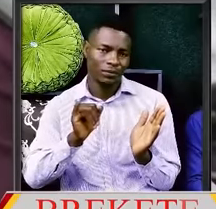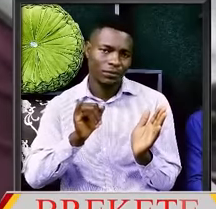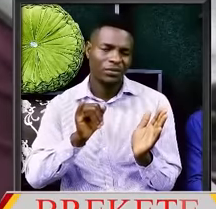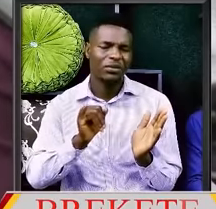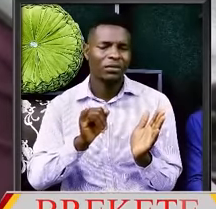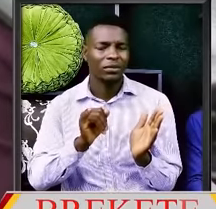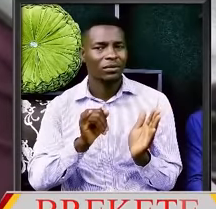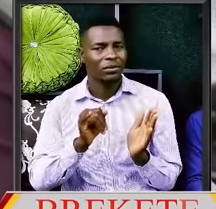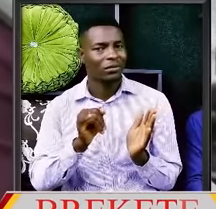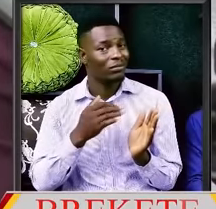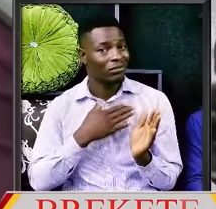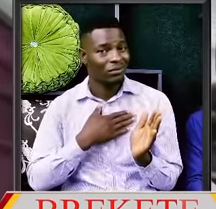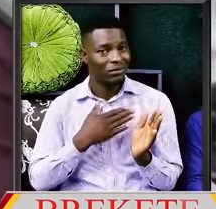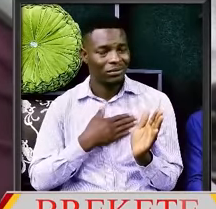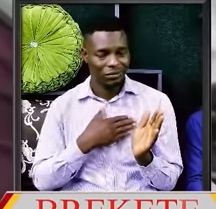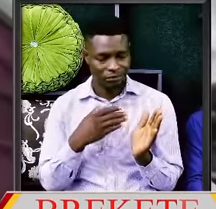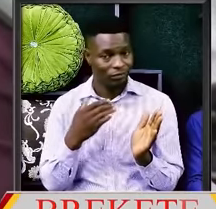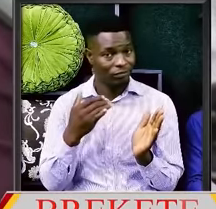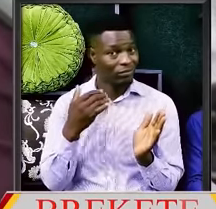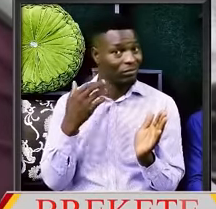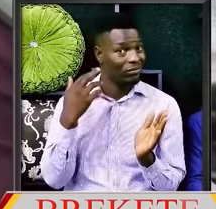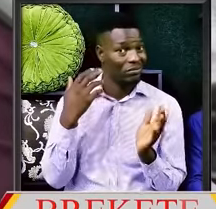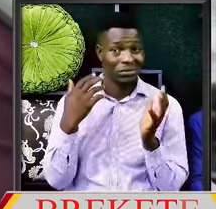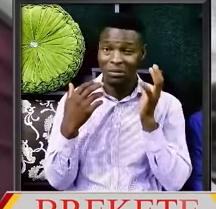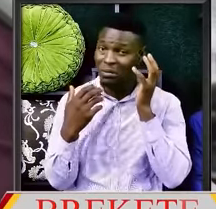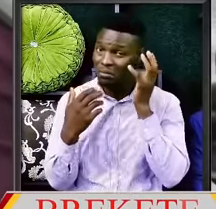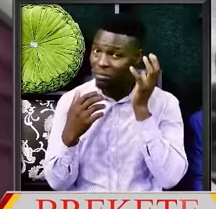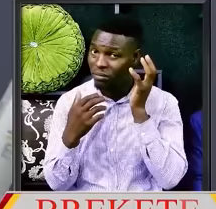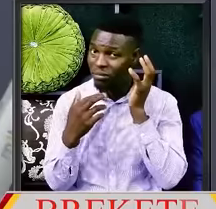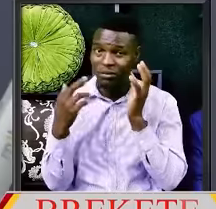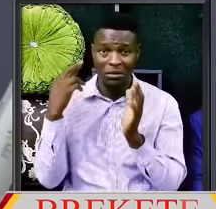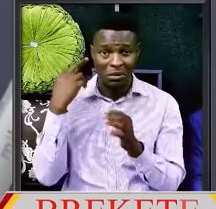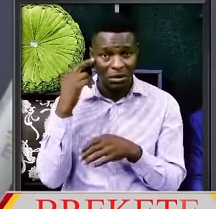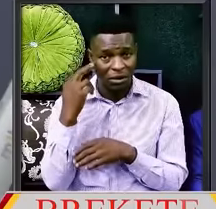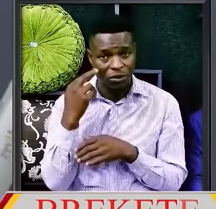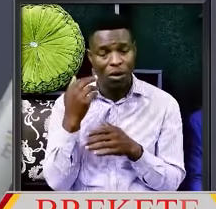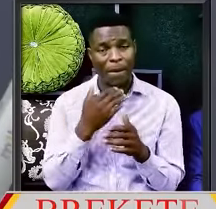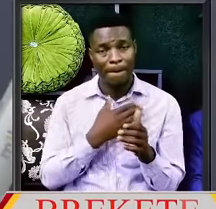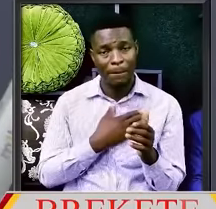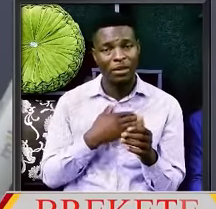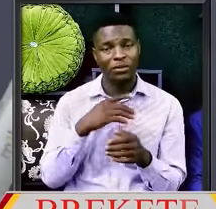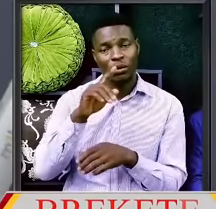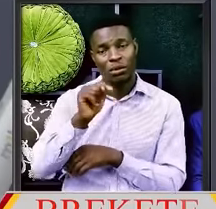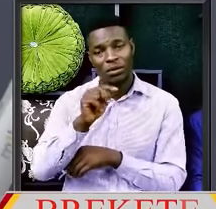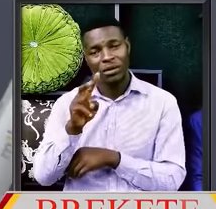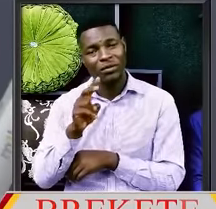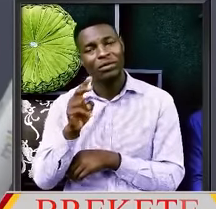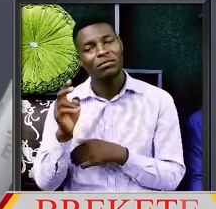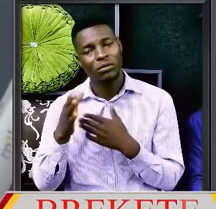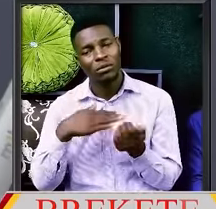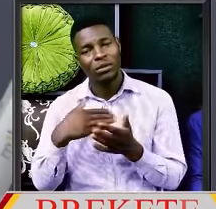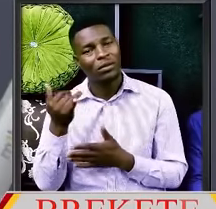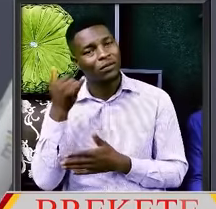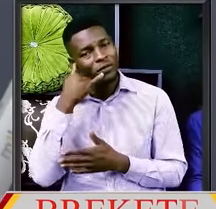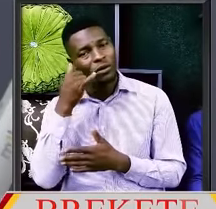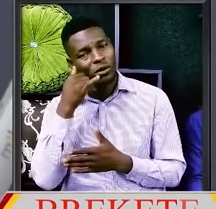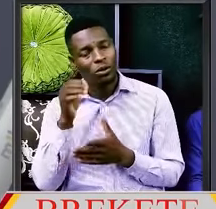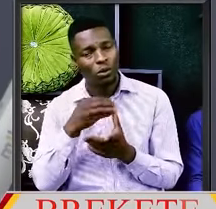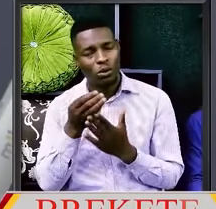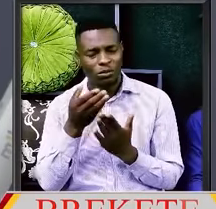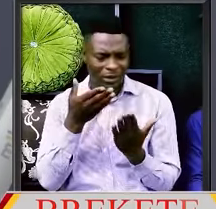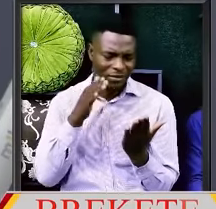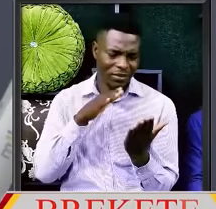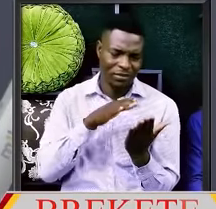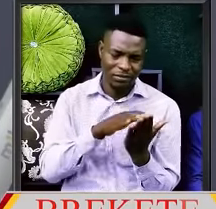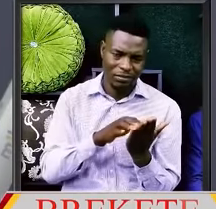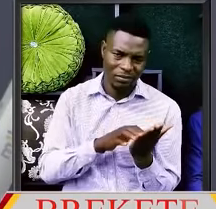you be at. Anything where you take they watch the program. I've been whether in a phone, I've been a tablet.